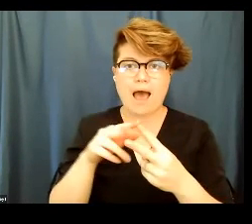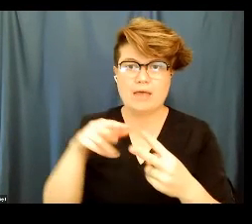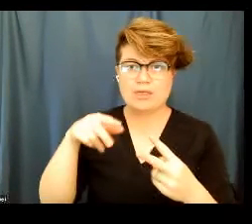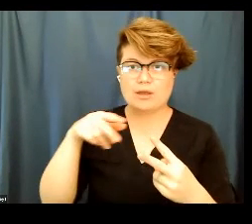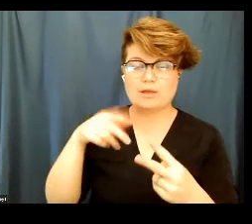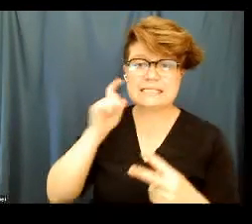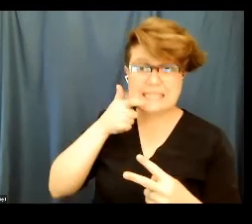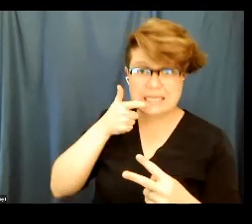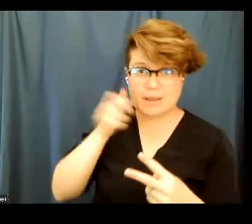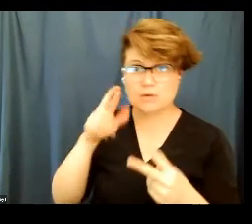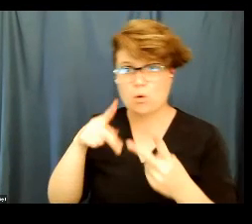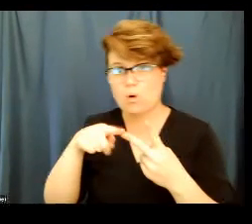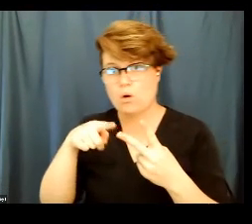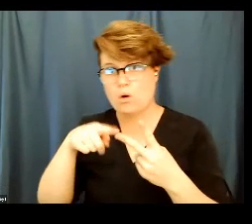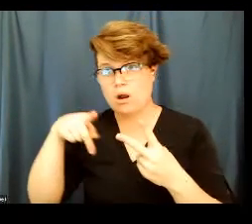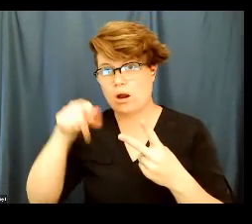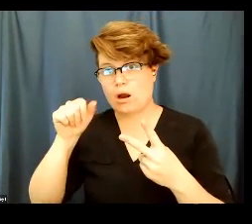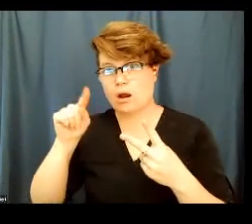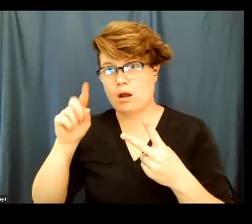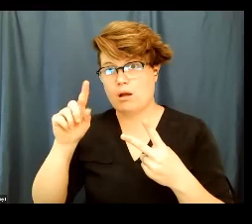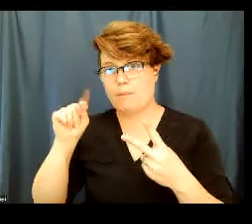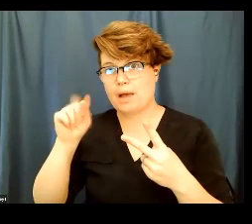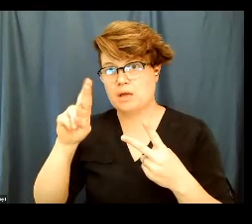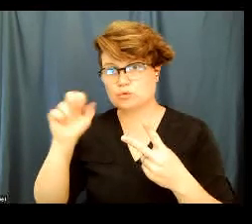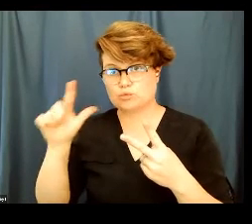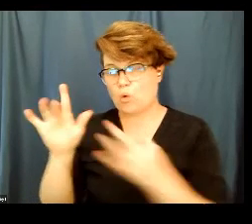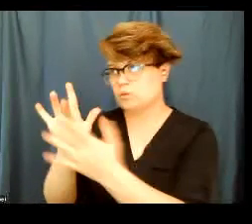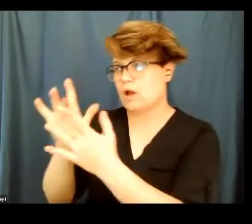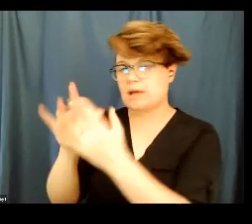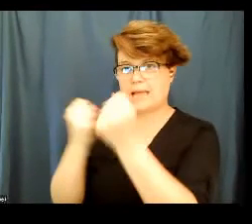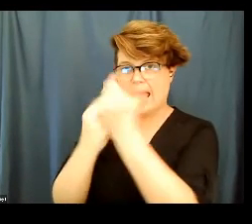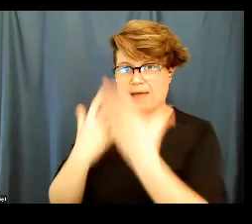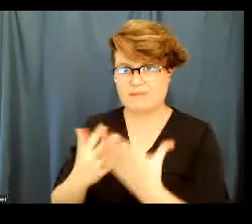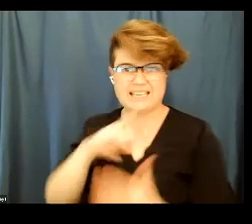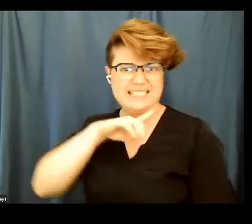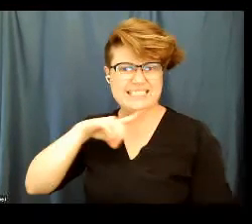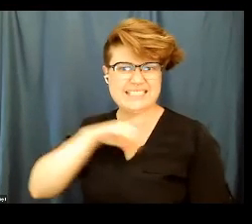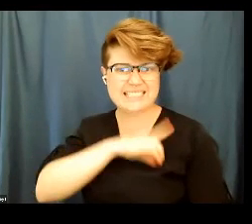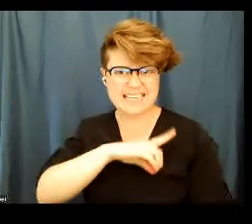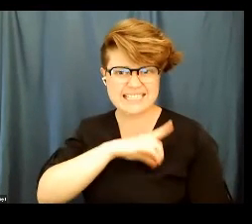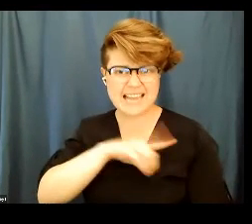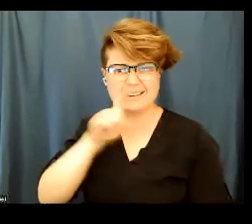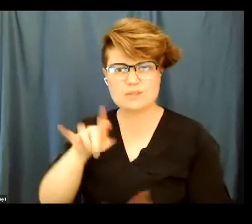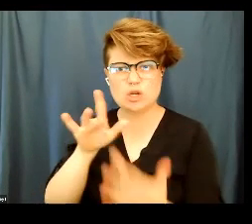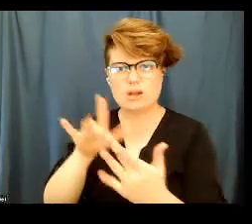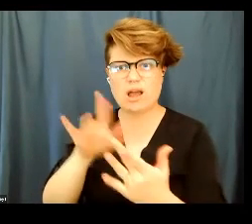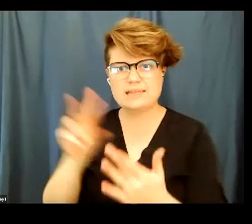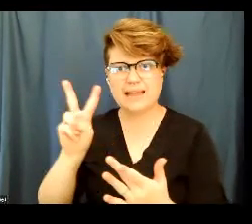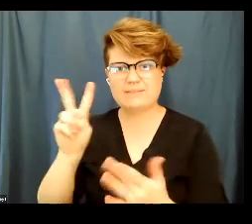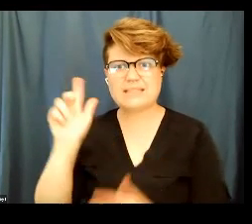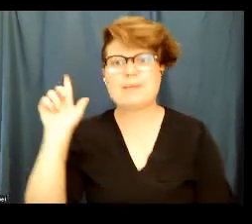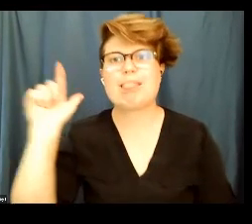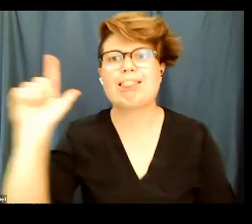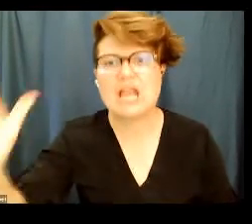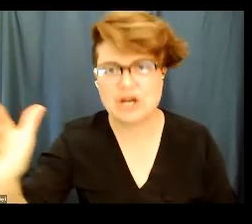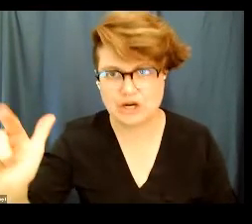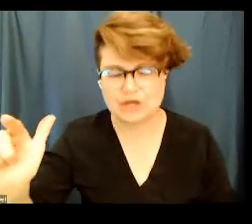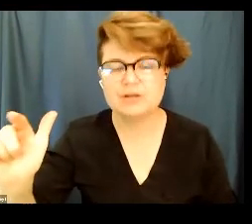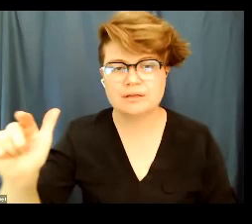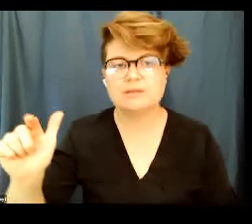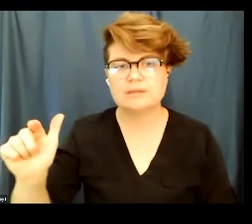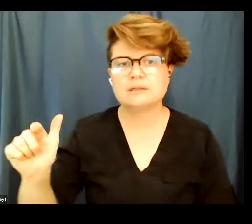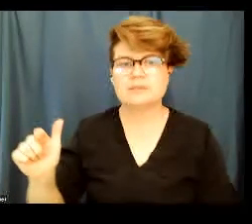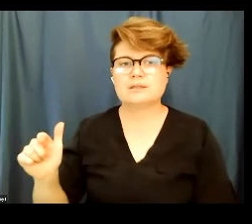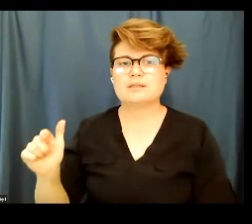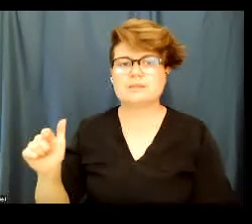the detective is actually going to contact them later and they're the main person to contact the advocate, then that advocate's still going to be